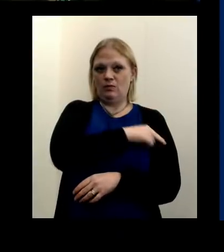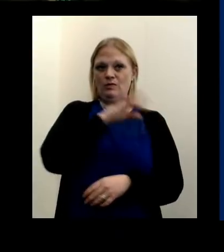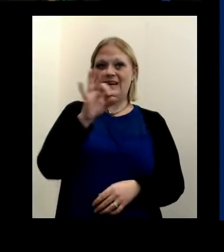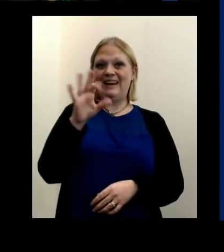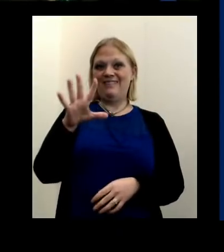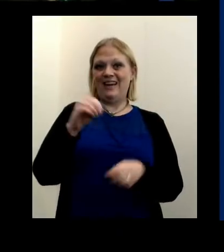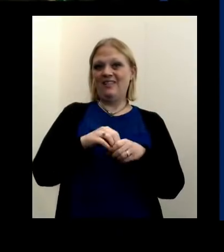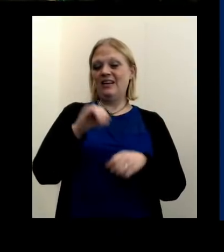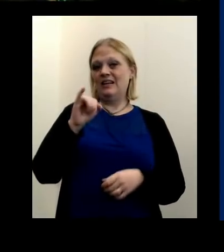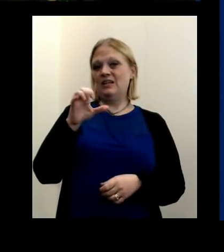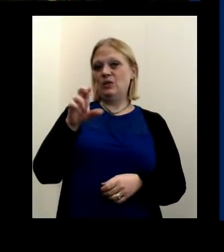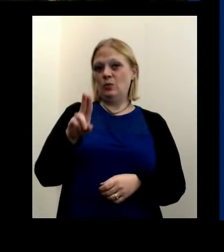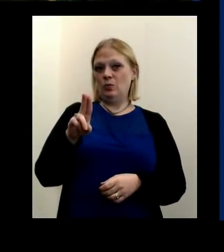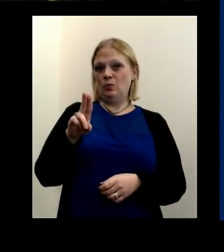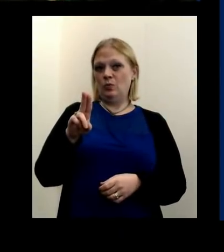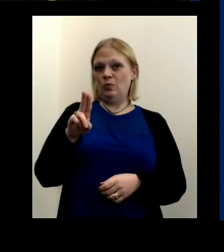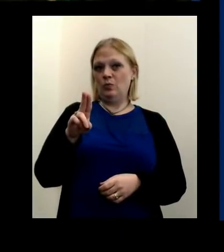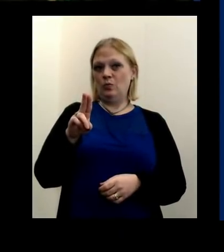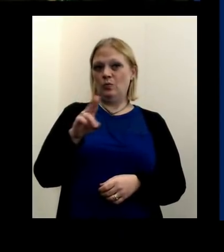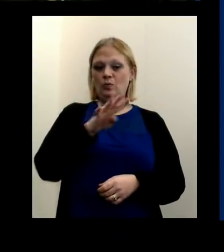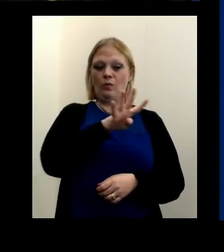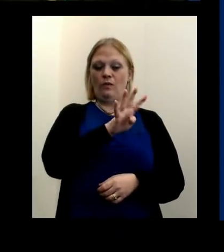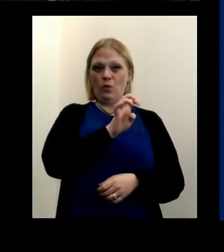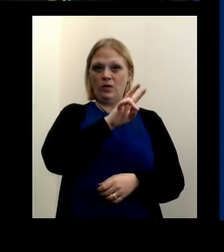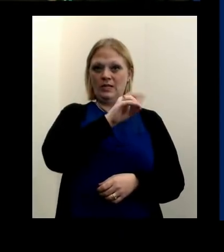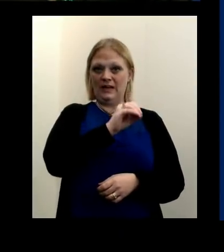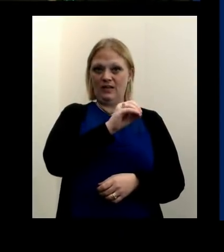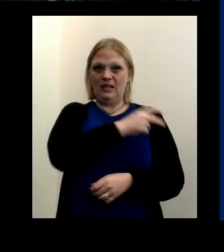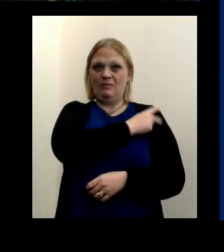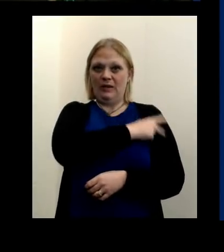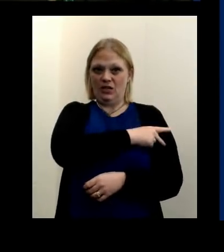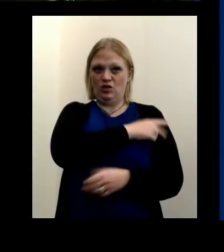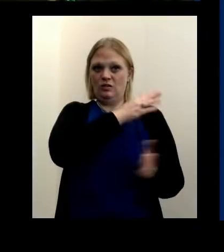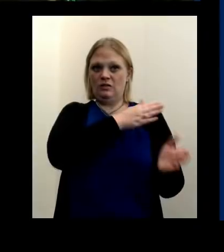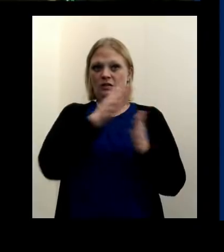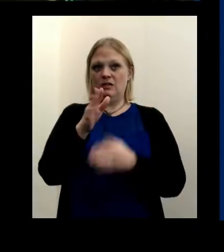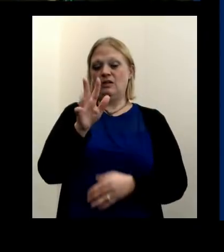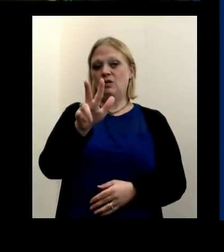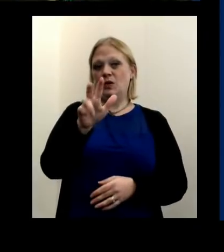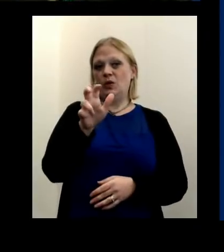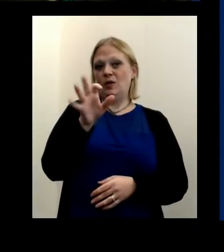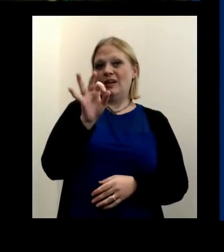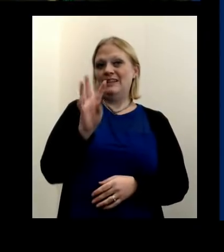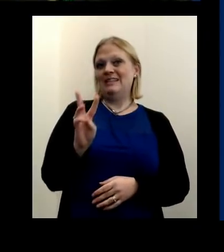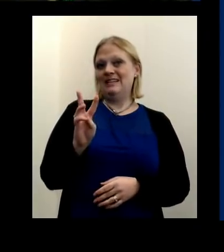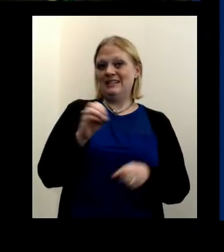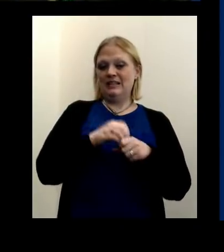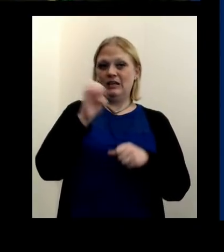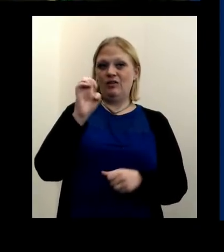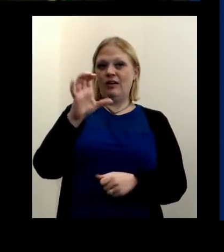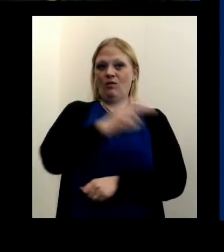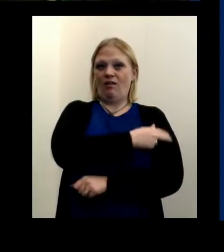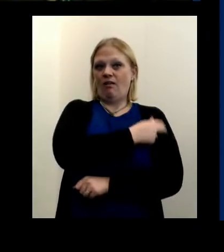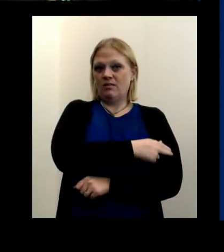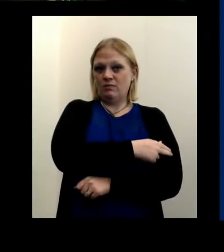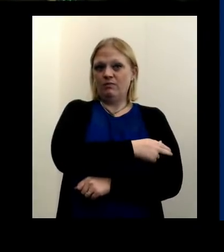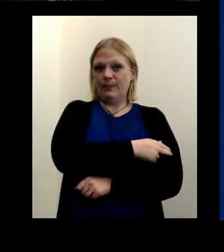ICU. Of the 470 patients in Western New York hospitals, 396 of them were in Erie County